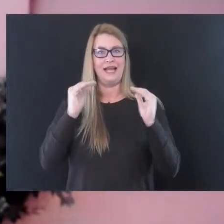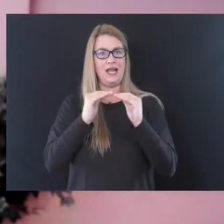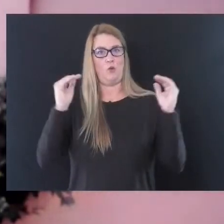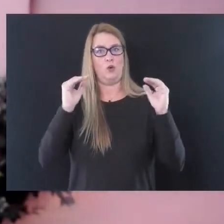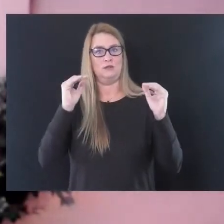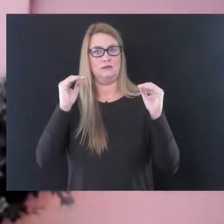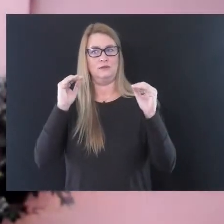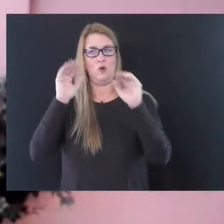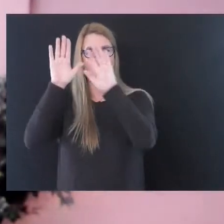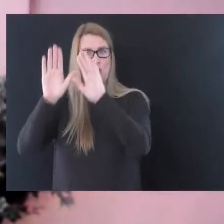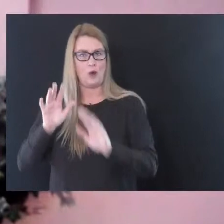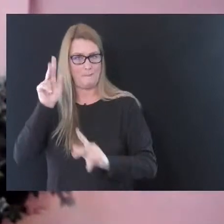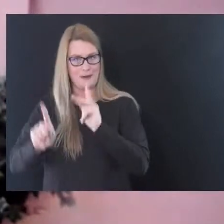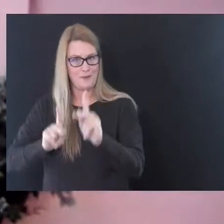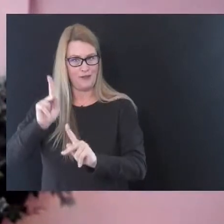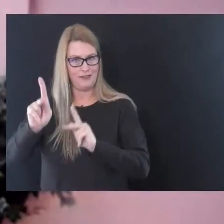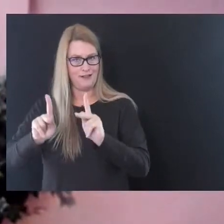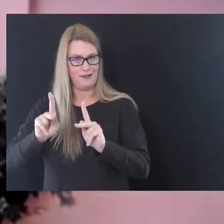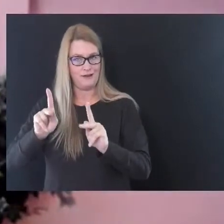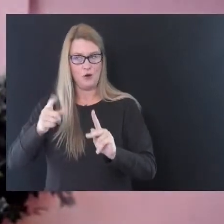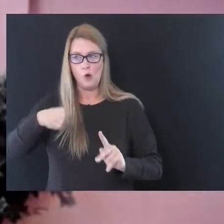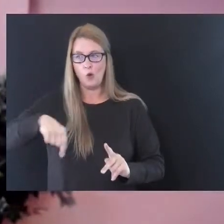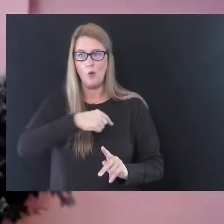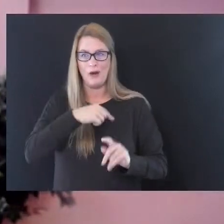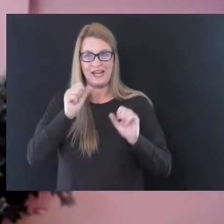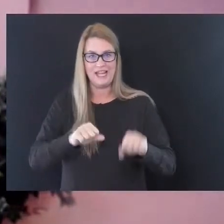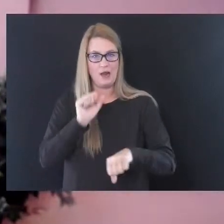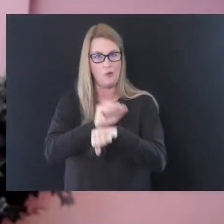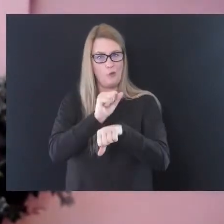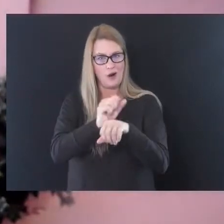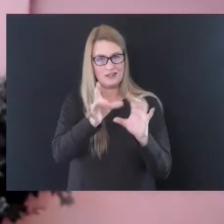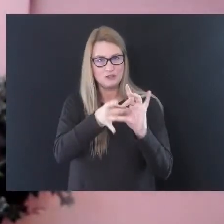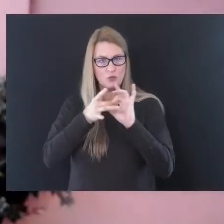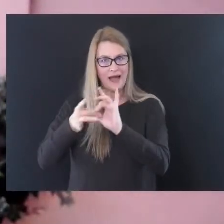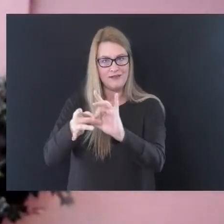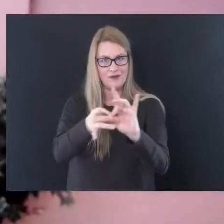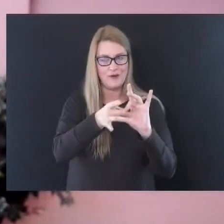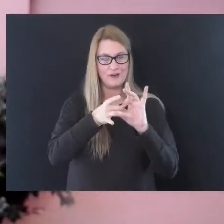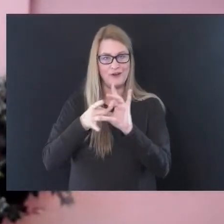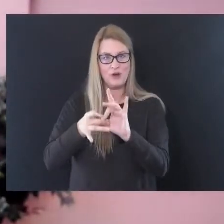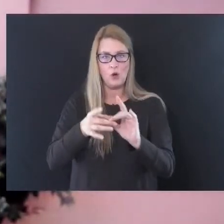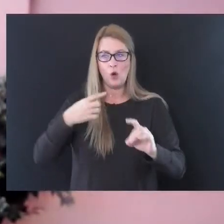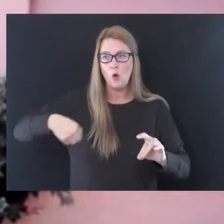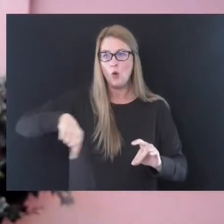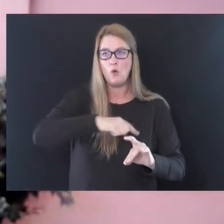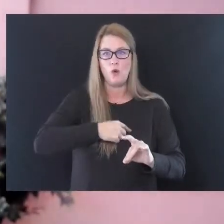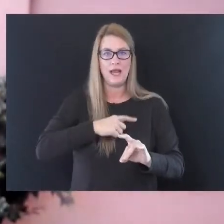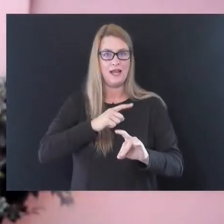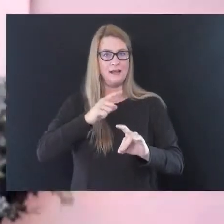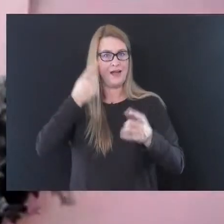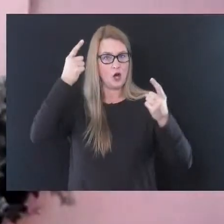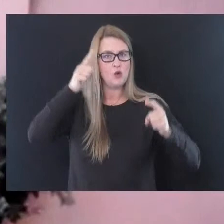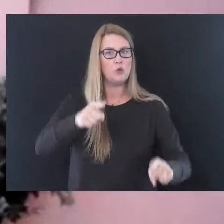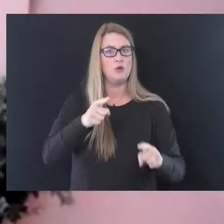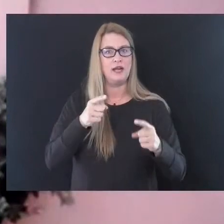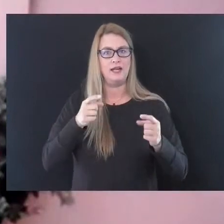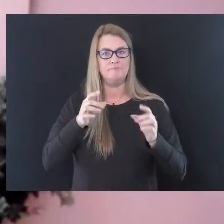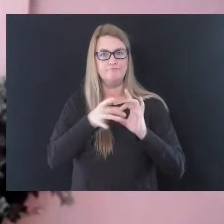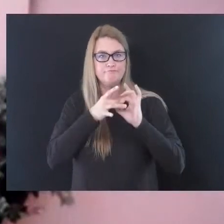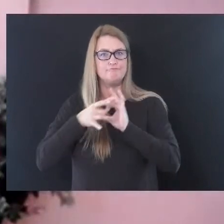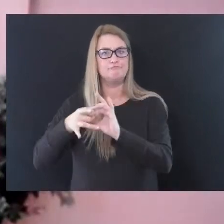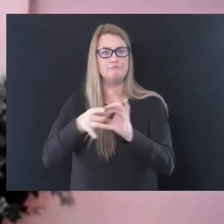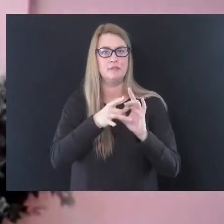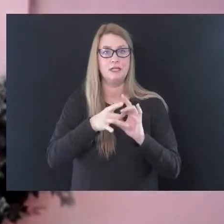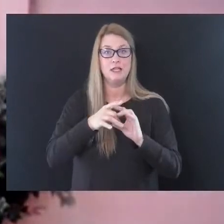ability to work together, pull the rope in the same direction, all run to the fire by choosing to get vaccinated, by wearing your